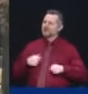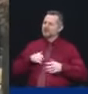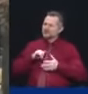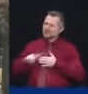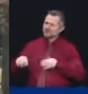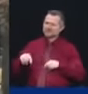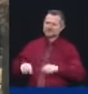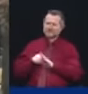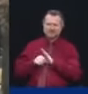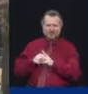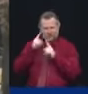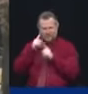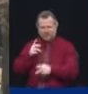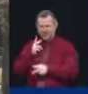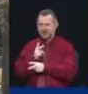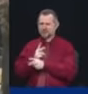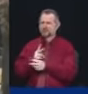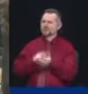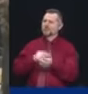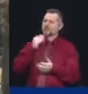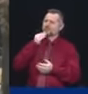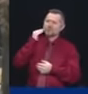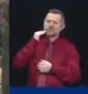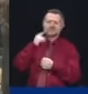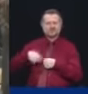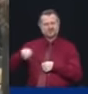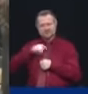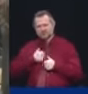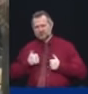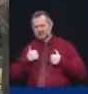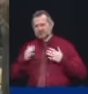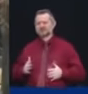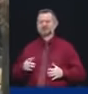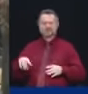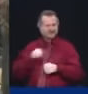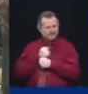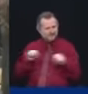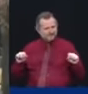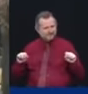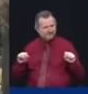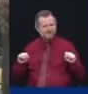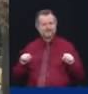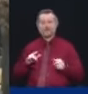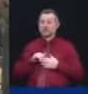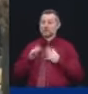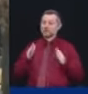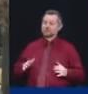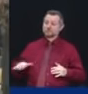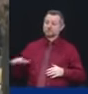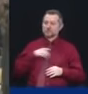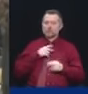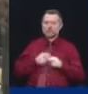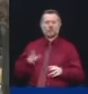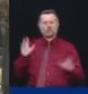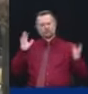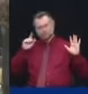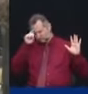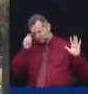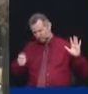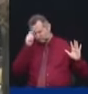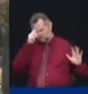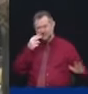people in nursing homes and every other facility safe. New Yorkers were heroes. And every life